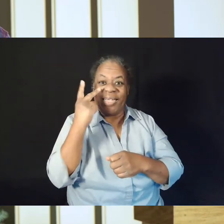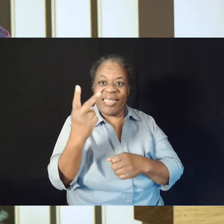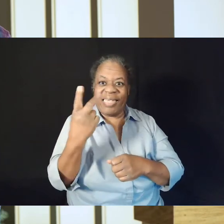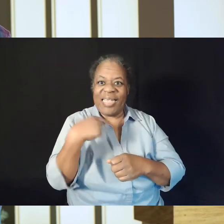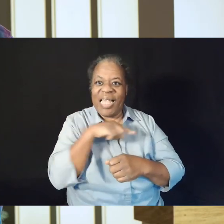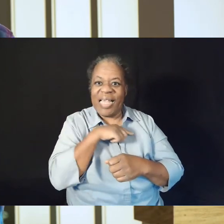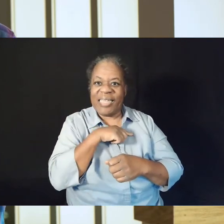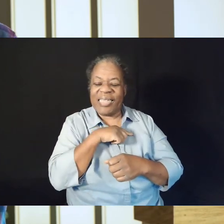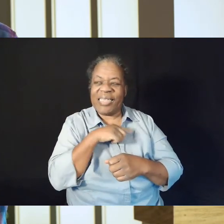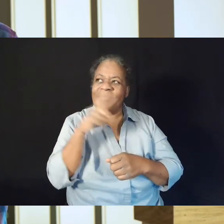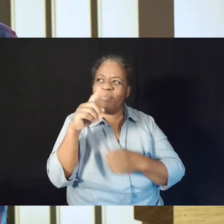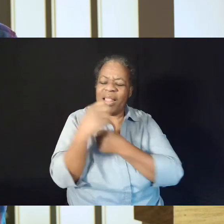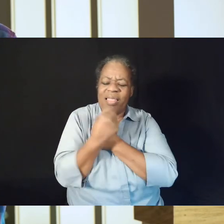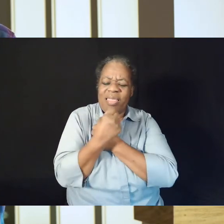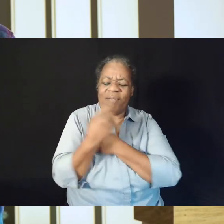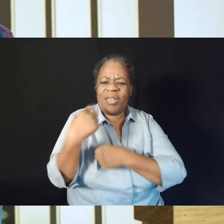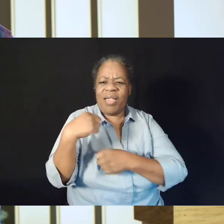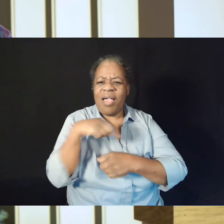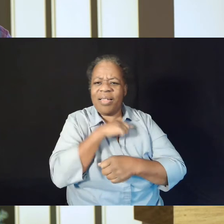first.